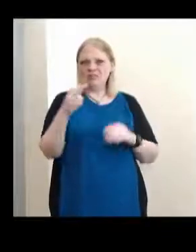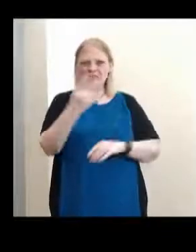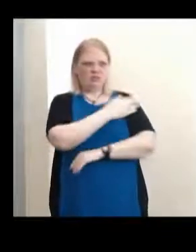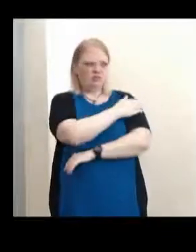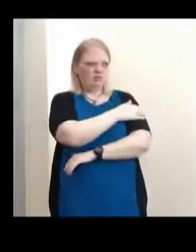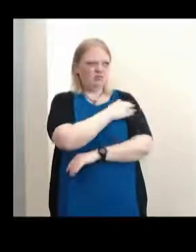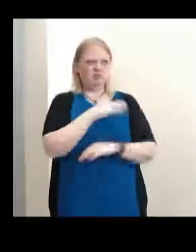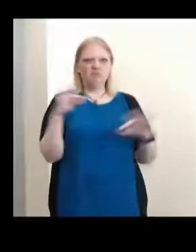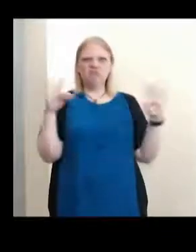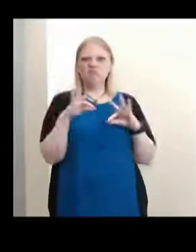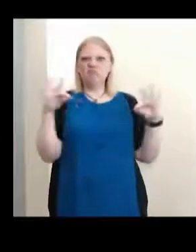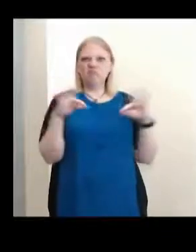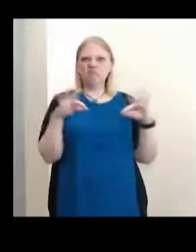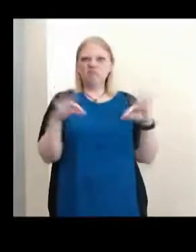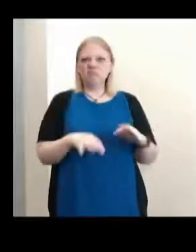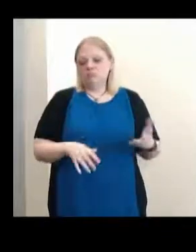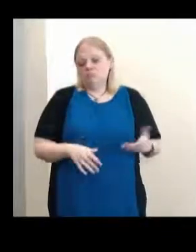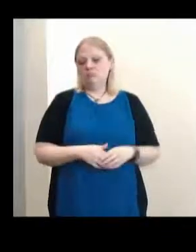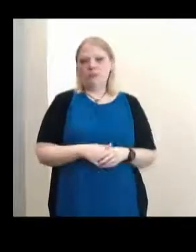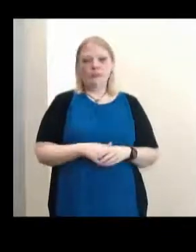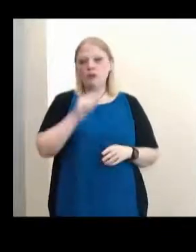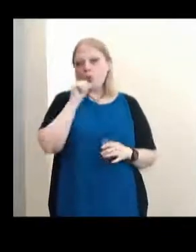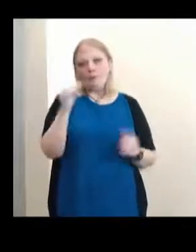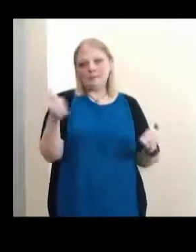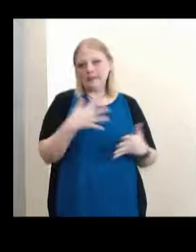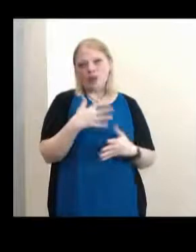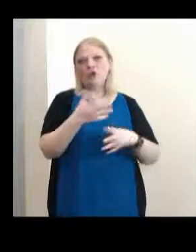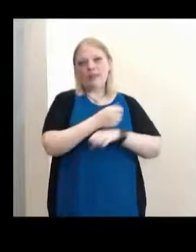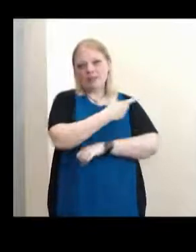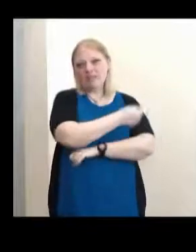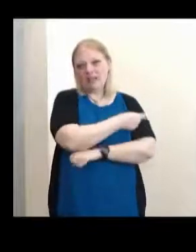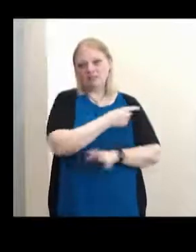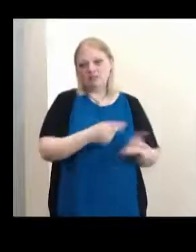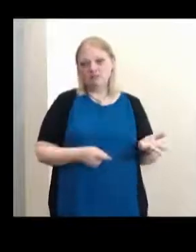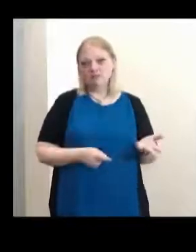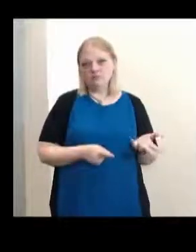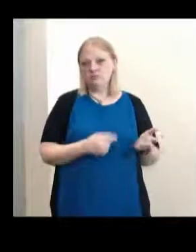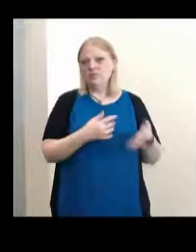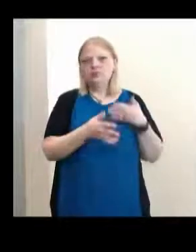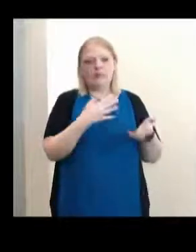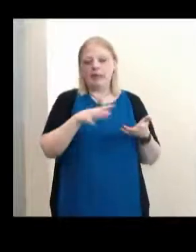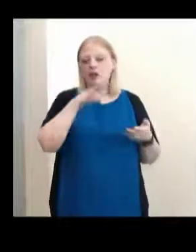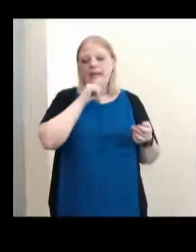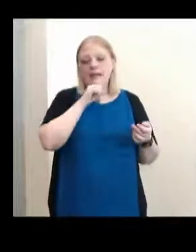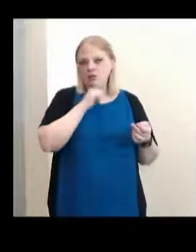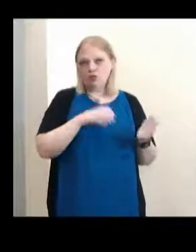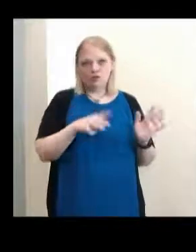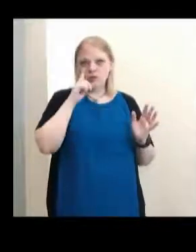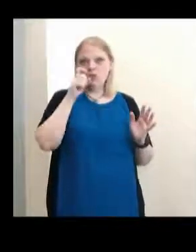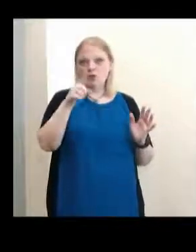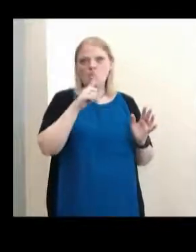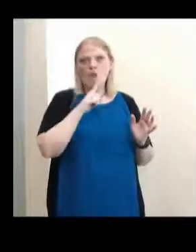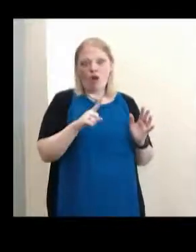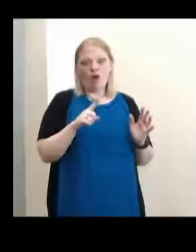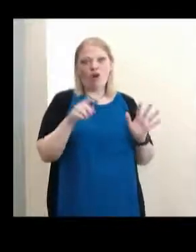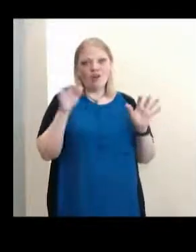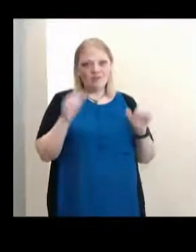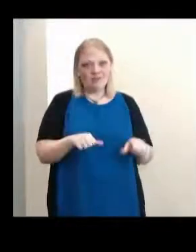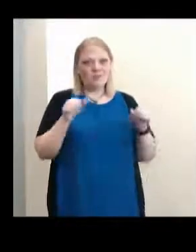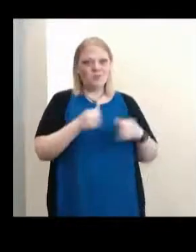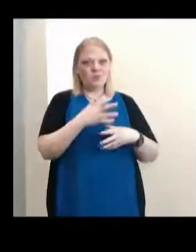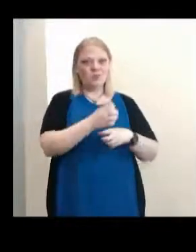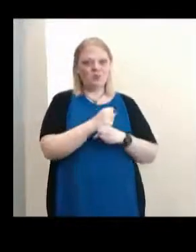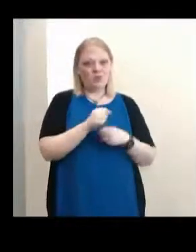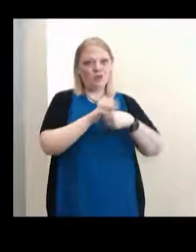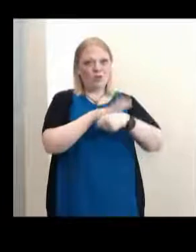had nothing. So don't be scared. Get the vaccine, regardless of your age, because you are susceptible of catching COVID